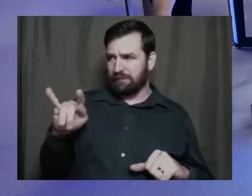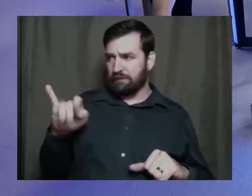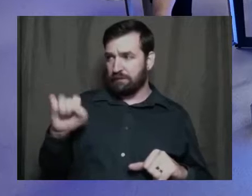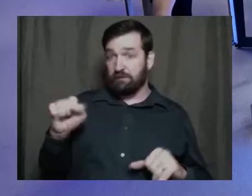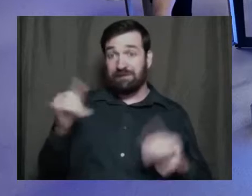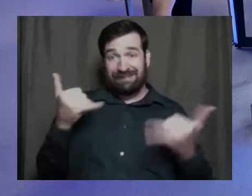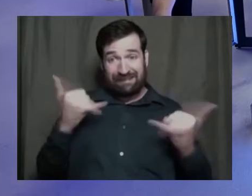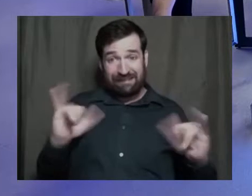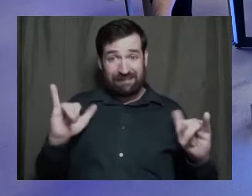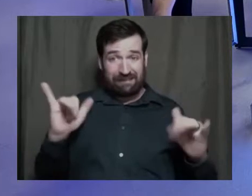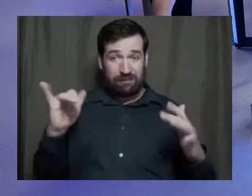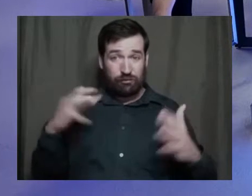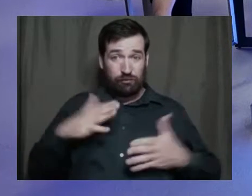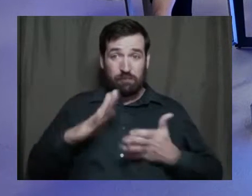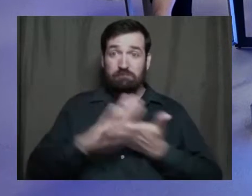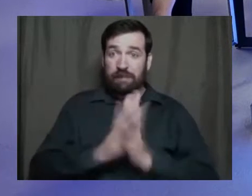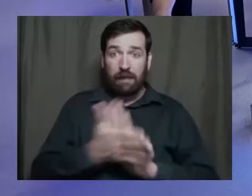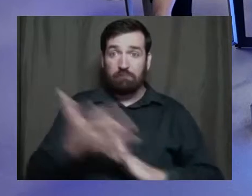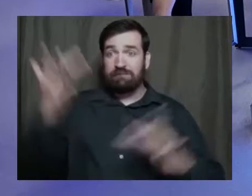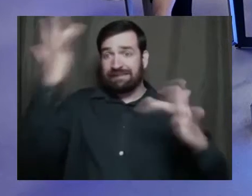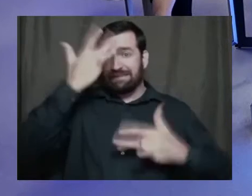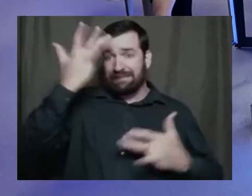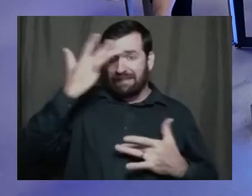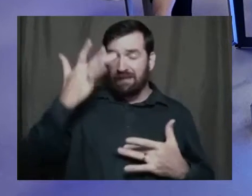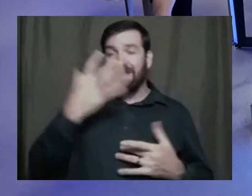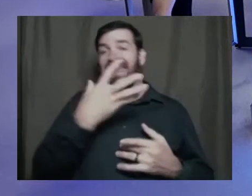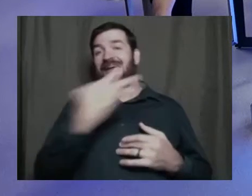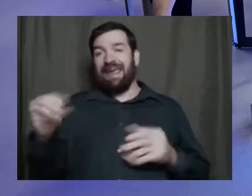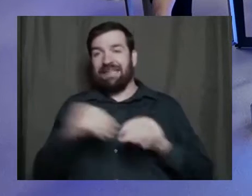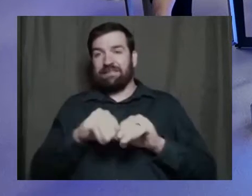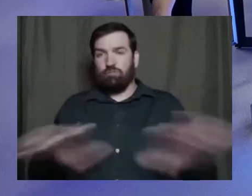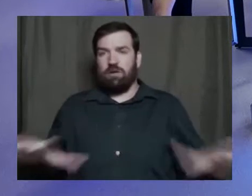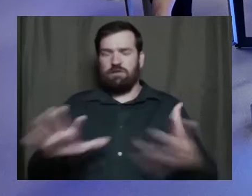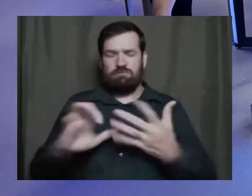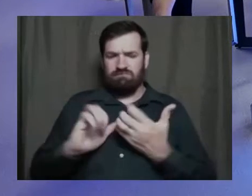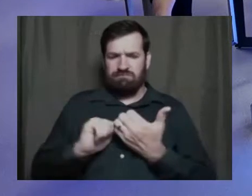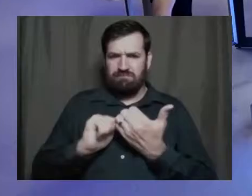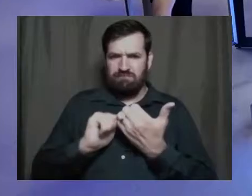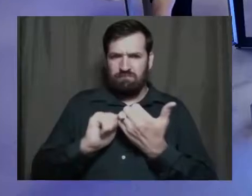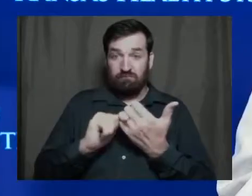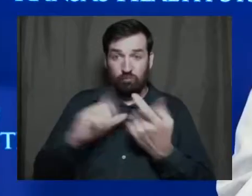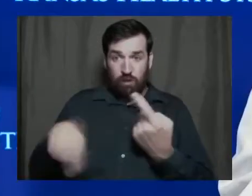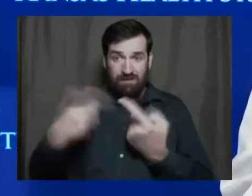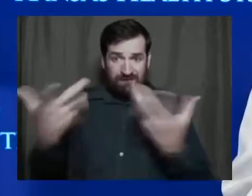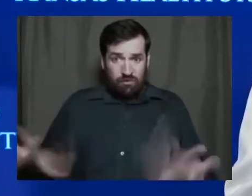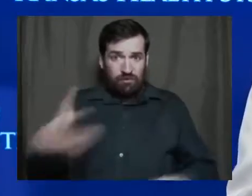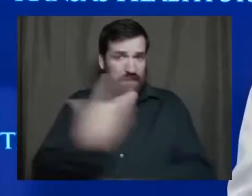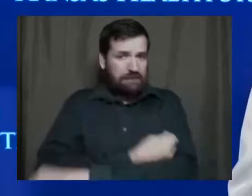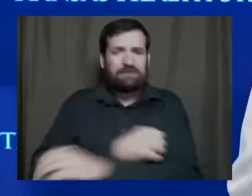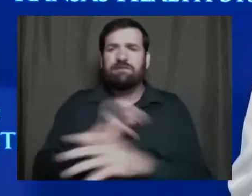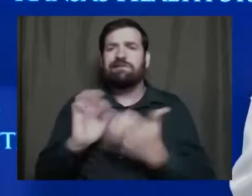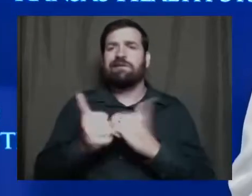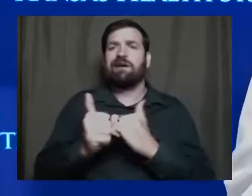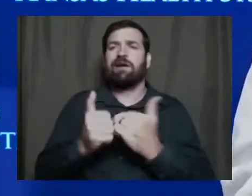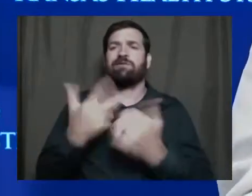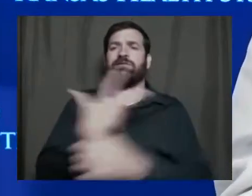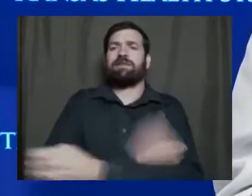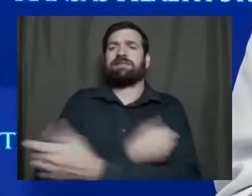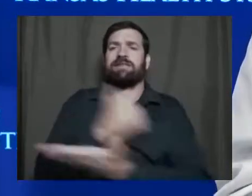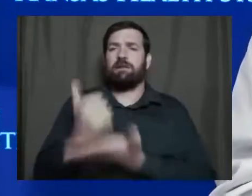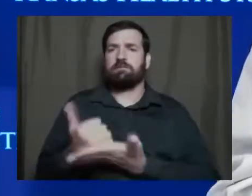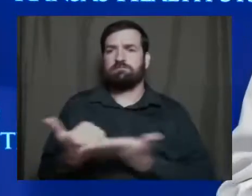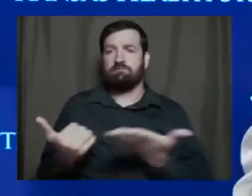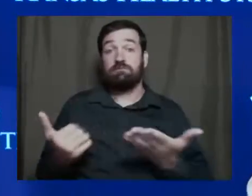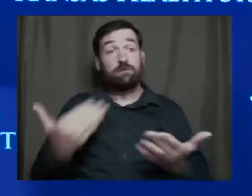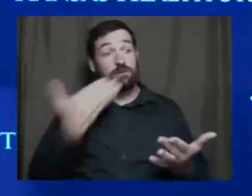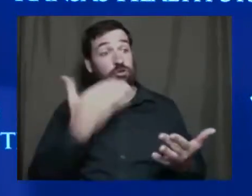the virus after being vaccinated, then how is getting more people vaccinated going to help slow the spread? Yeah, that's a great question,